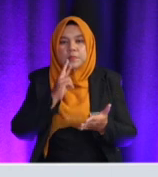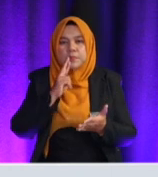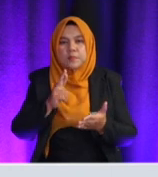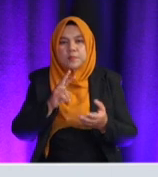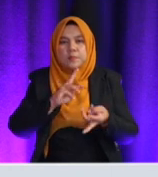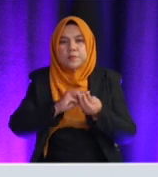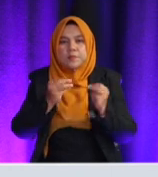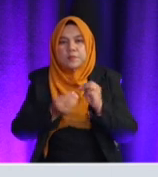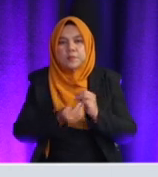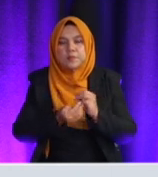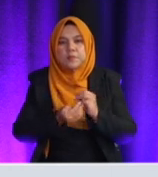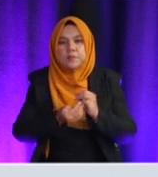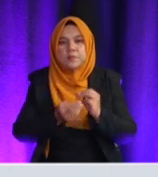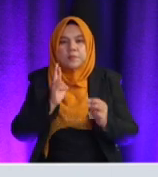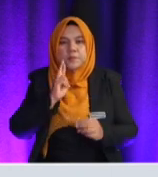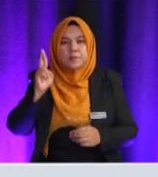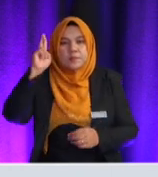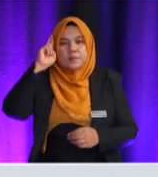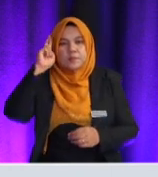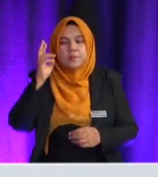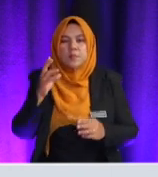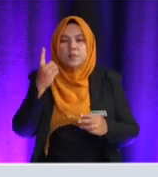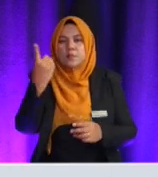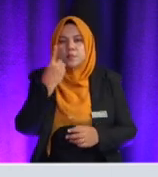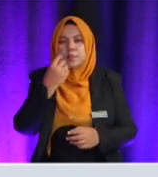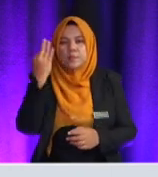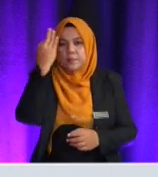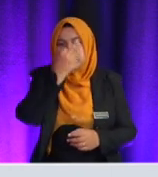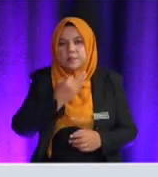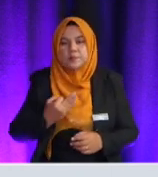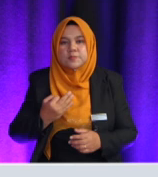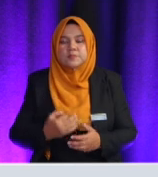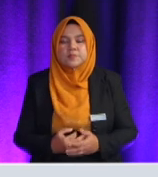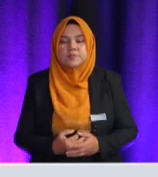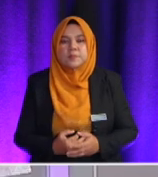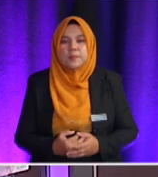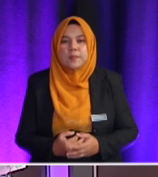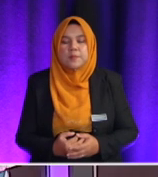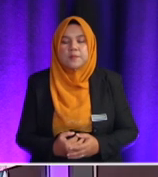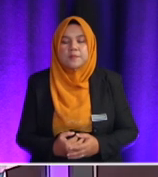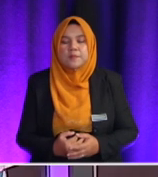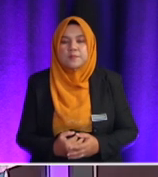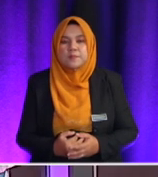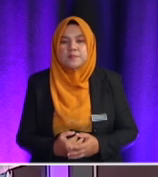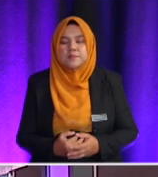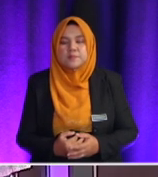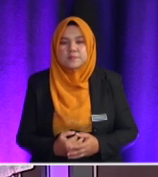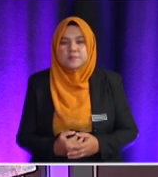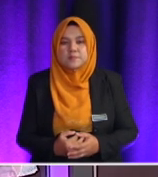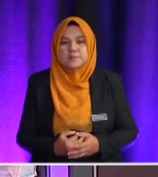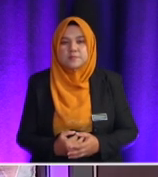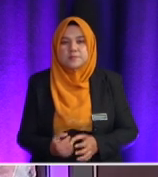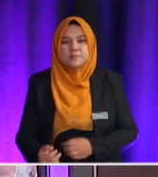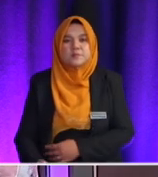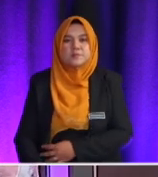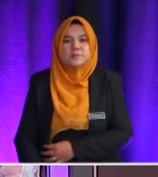problems teenagers always face? This is going to be a bit personal as well for our pupils.